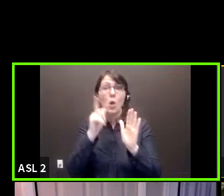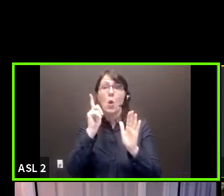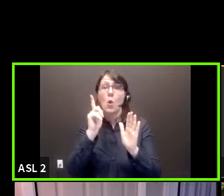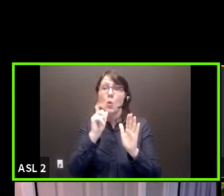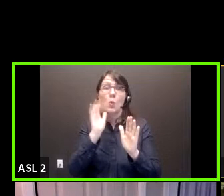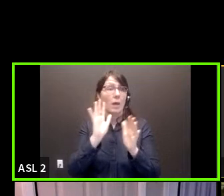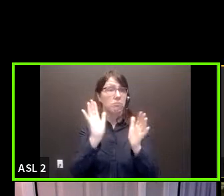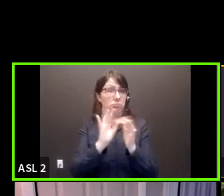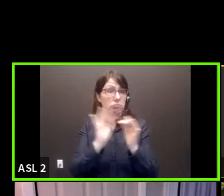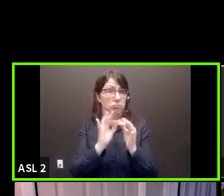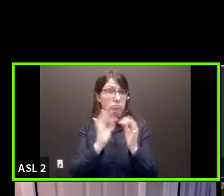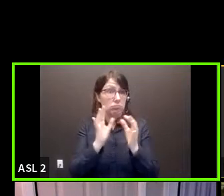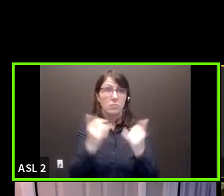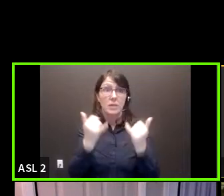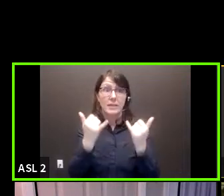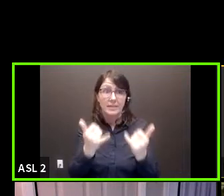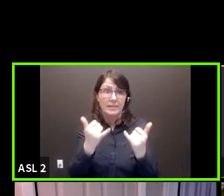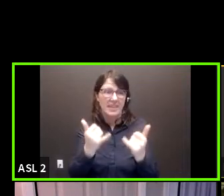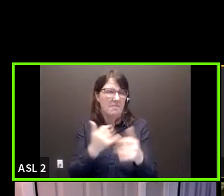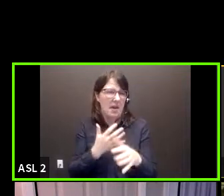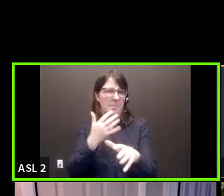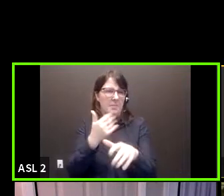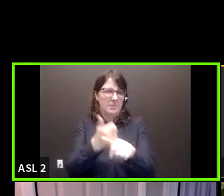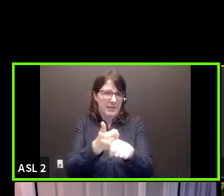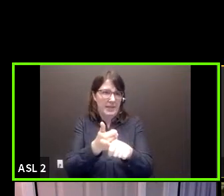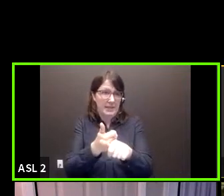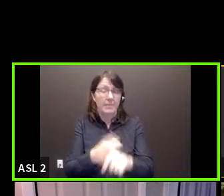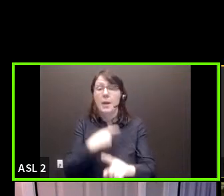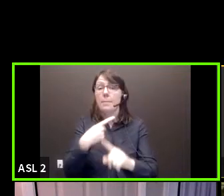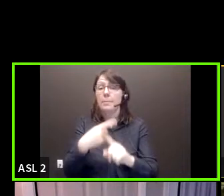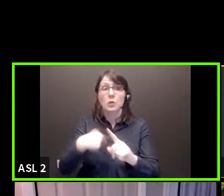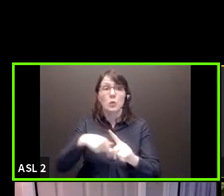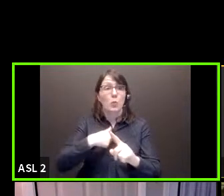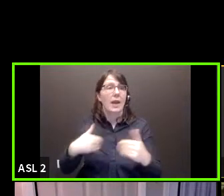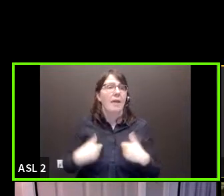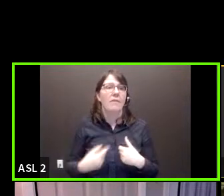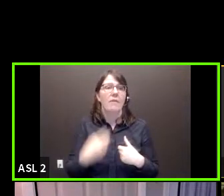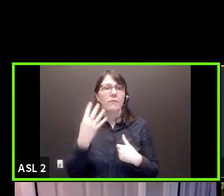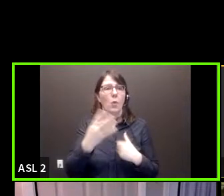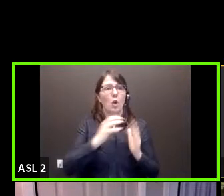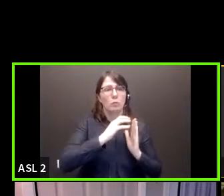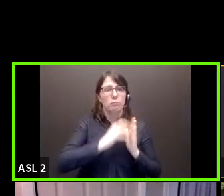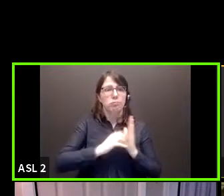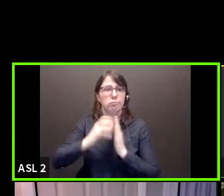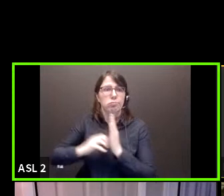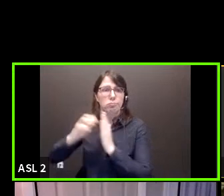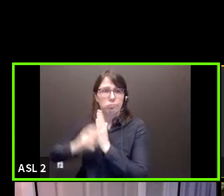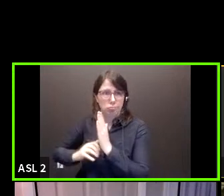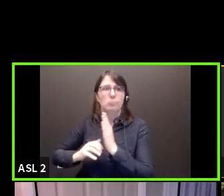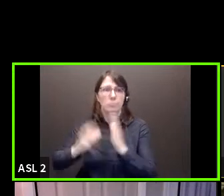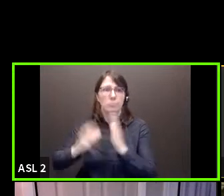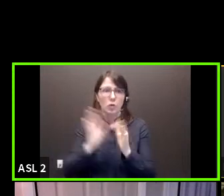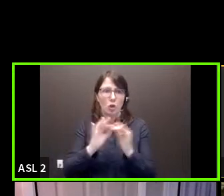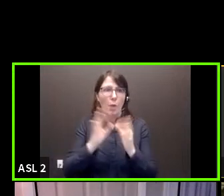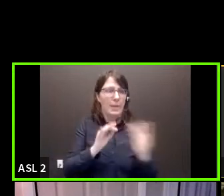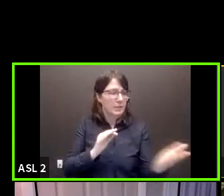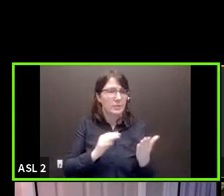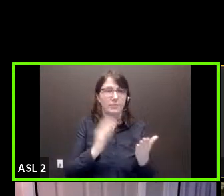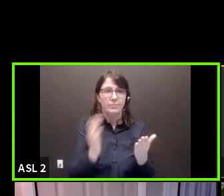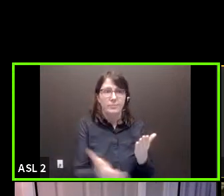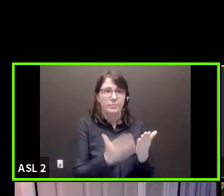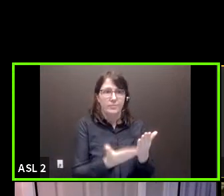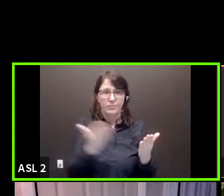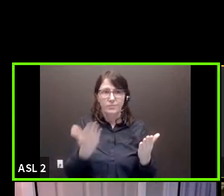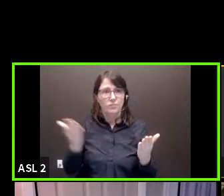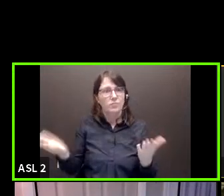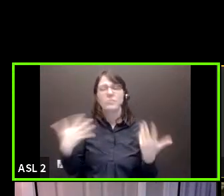four written delegations which have been shared with the committee and board members as they were received i will now call